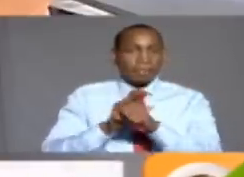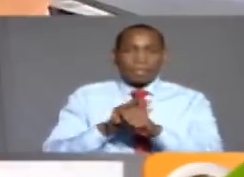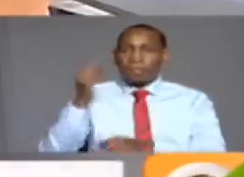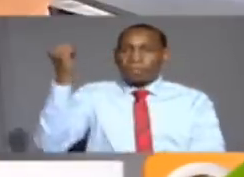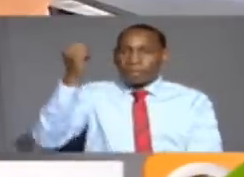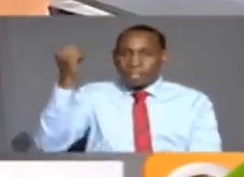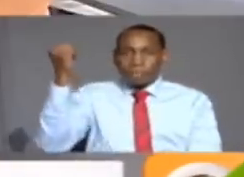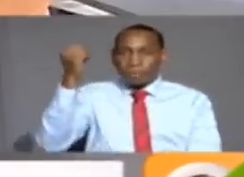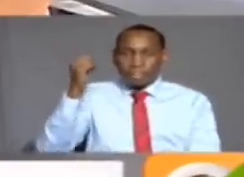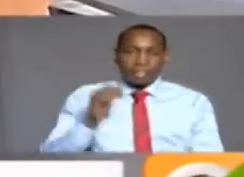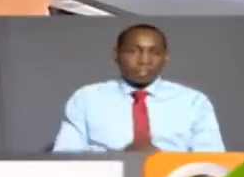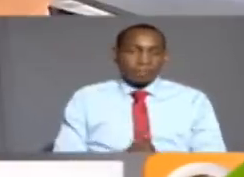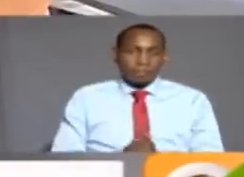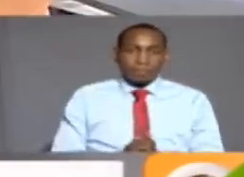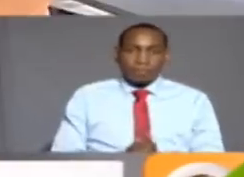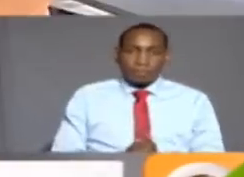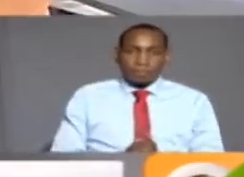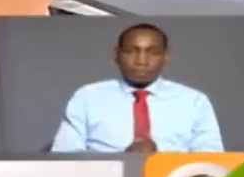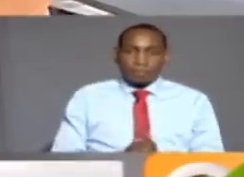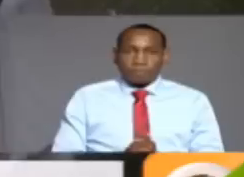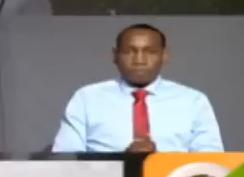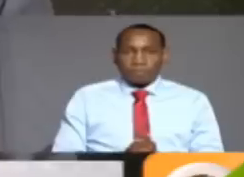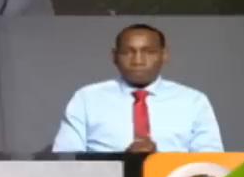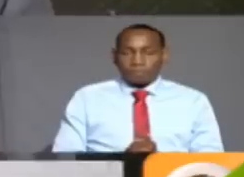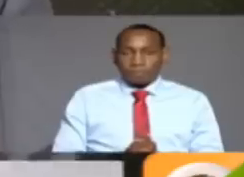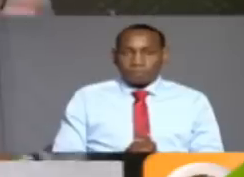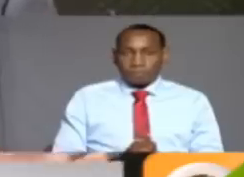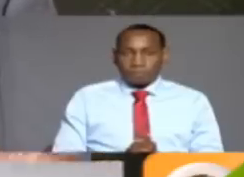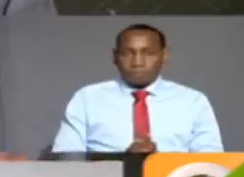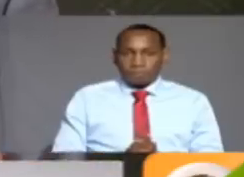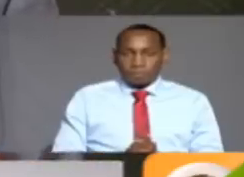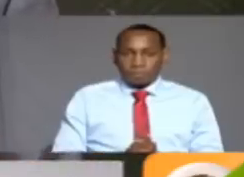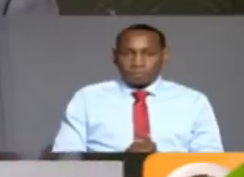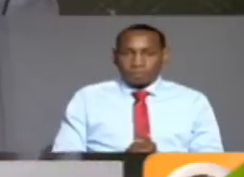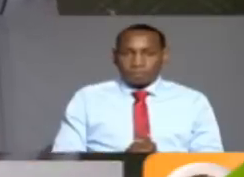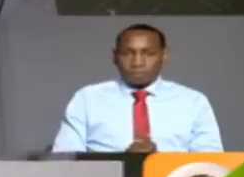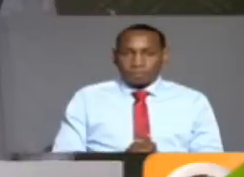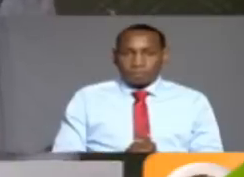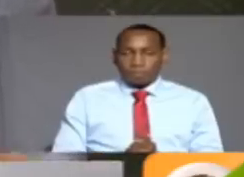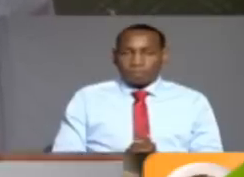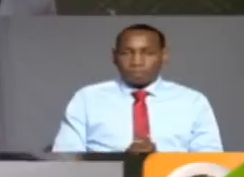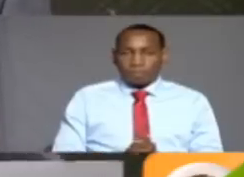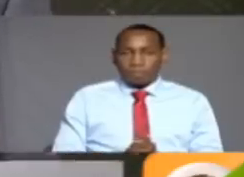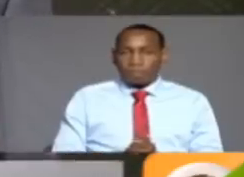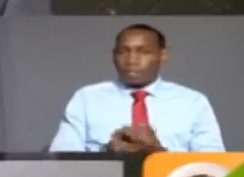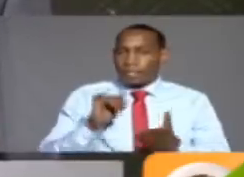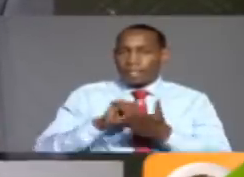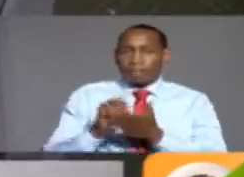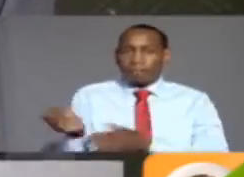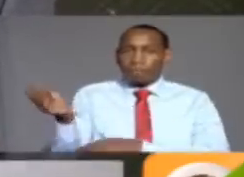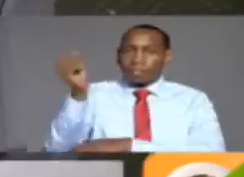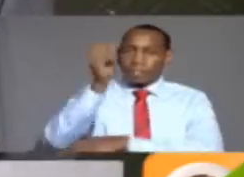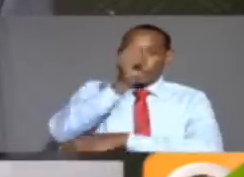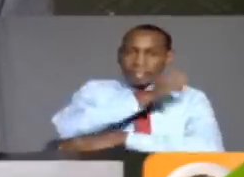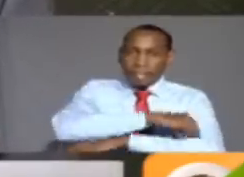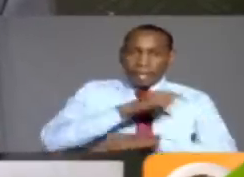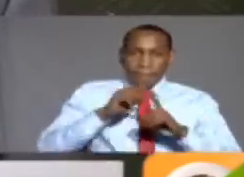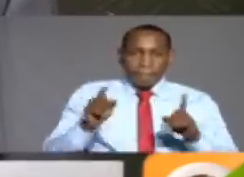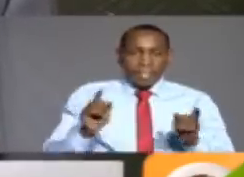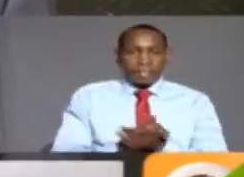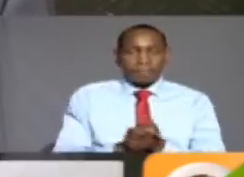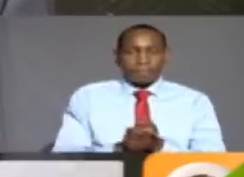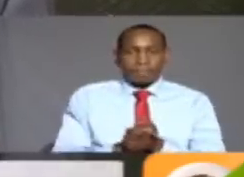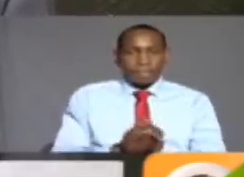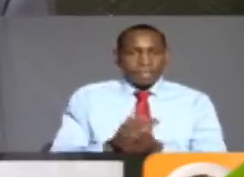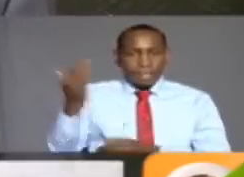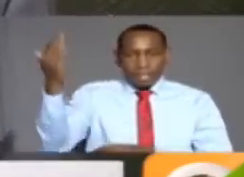decibels are a record high, all-time high. Mm-hmm. And that's the whole thing. But there are some things that came